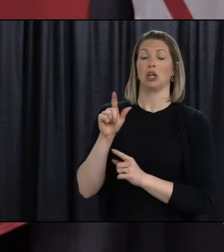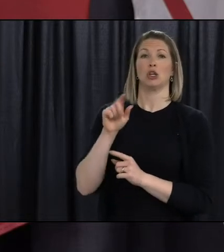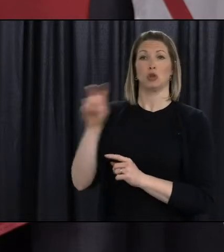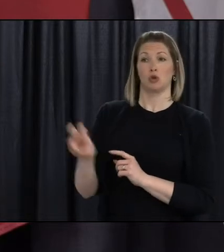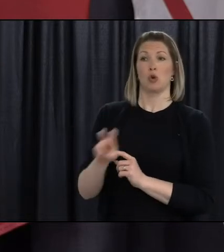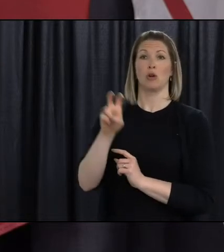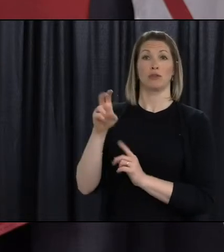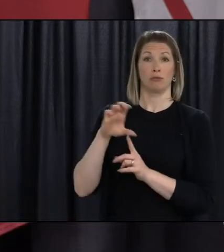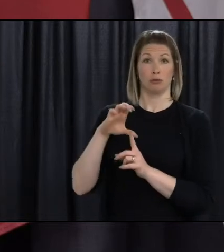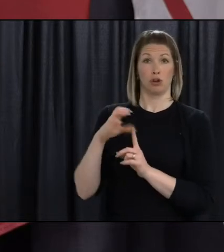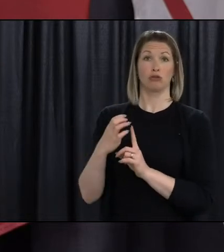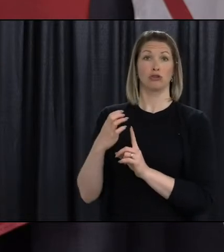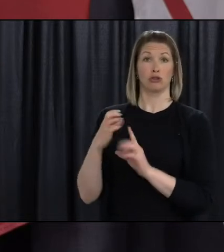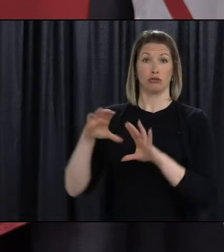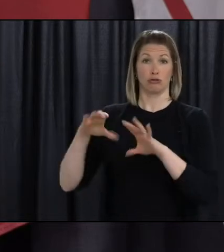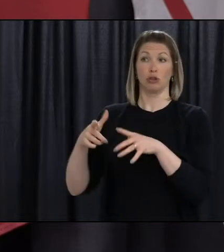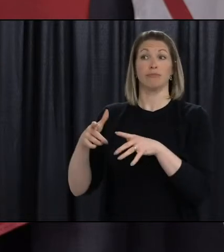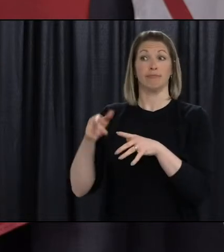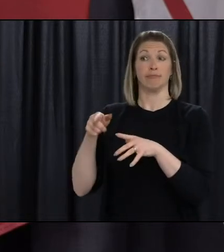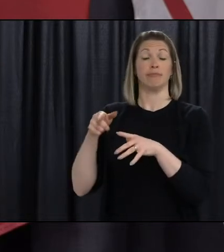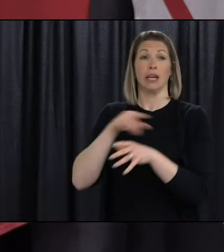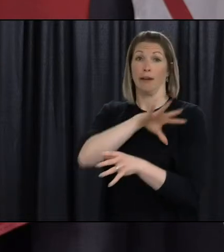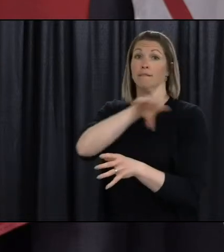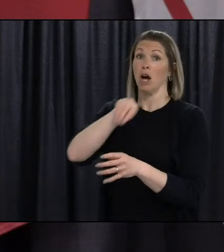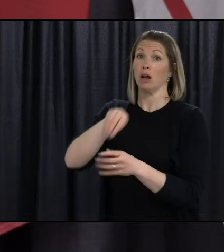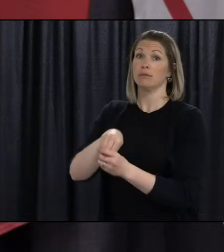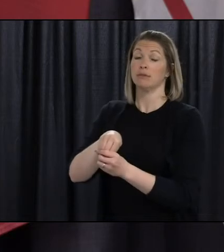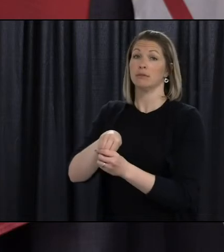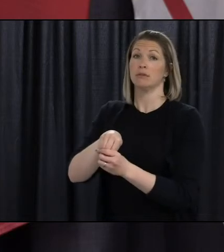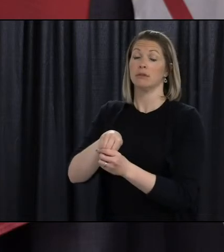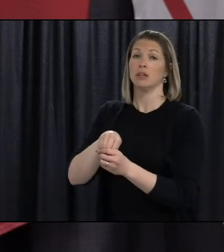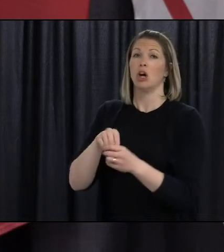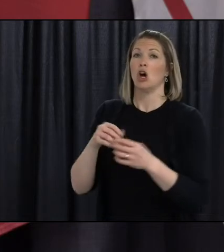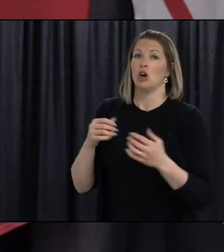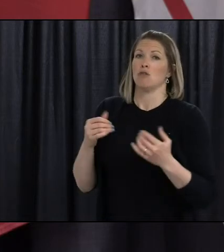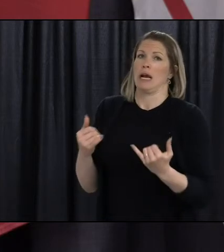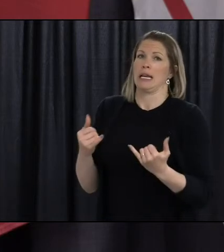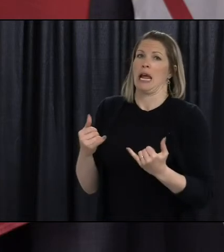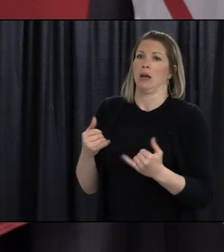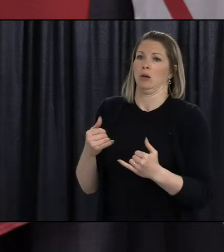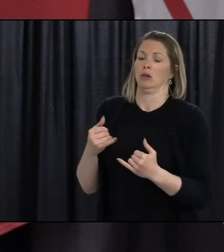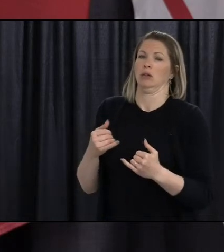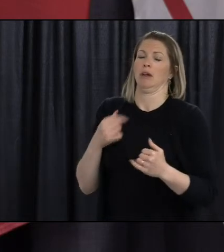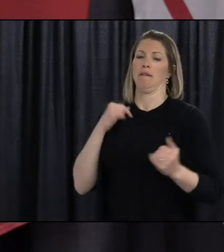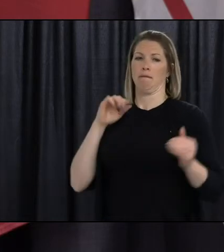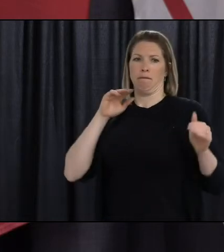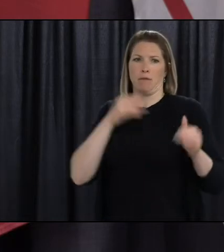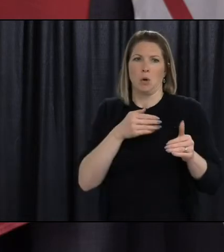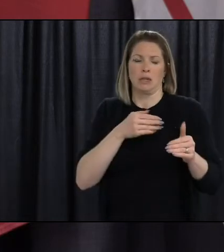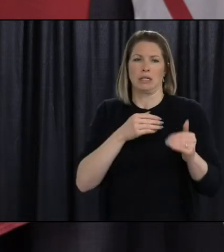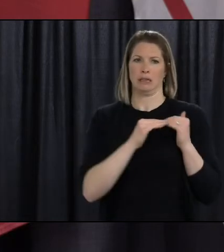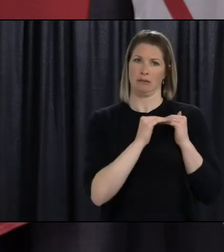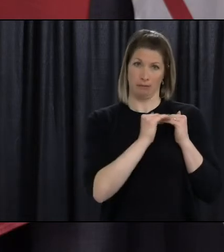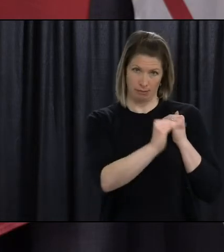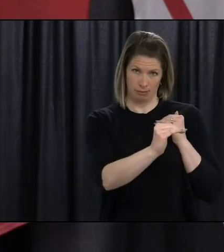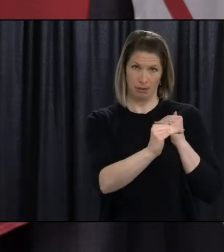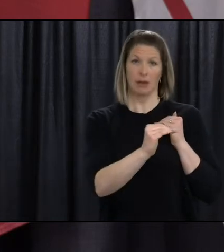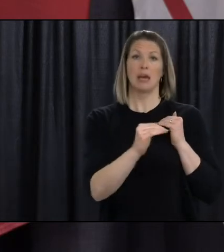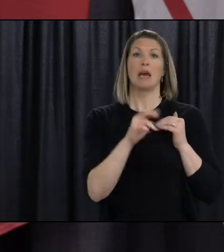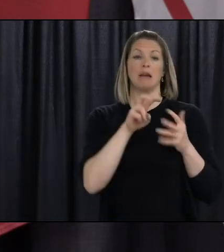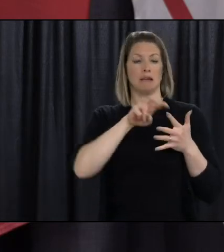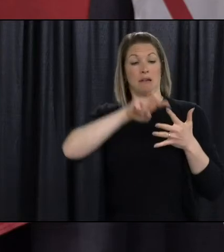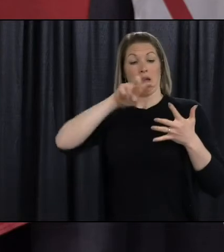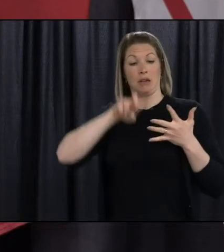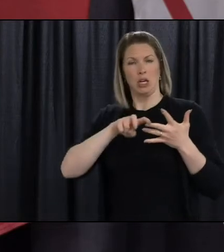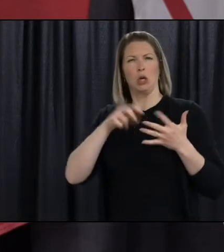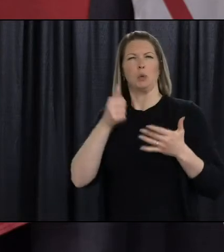general. And we know right now that it's getting time that we must be ready to show our supports. Some of them have felt,